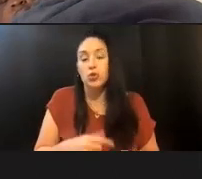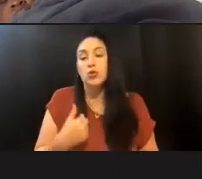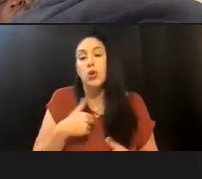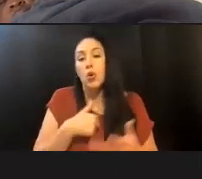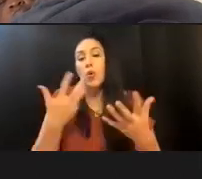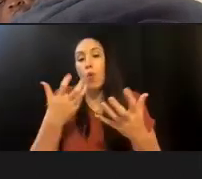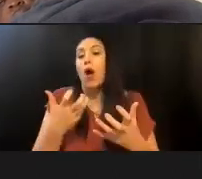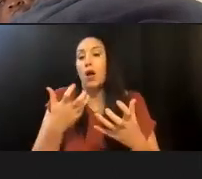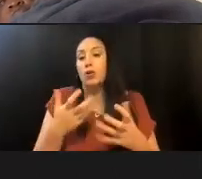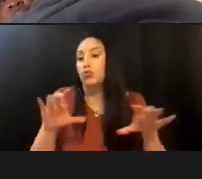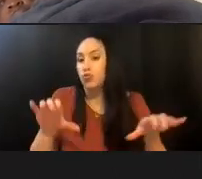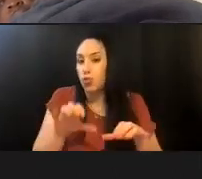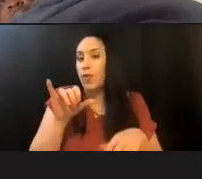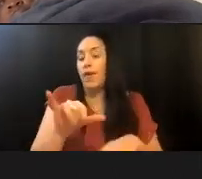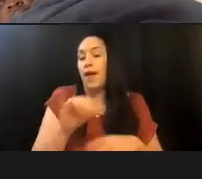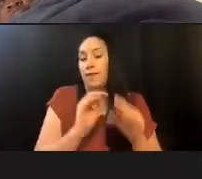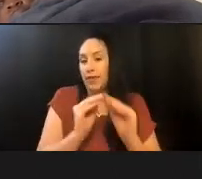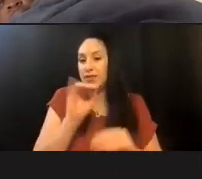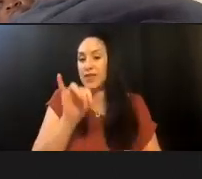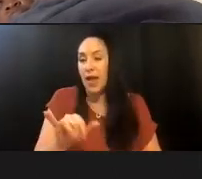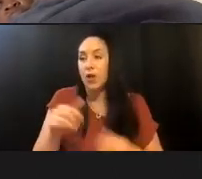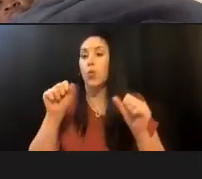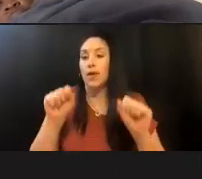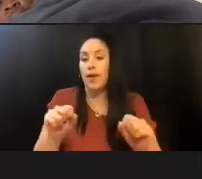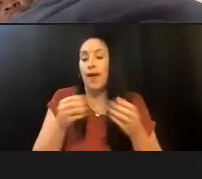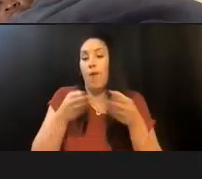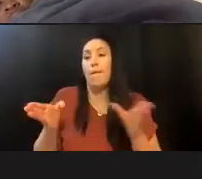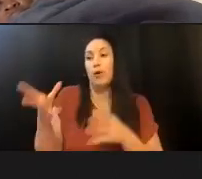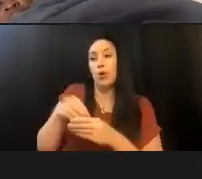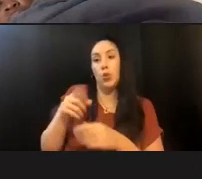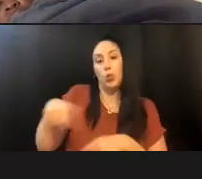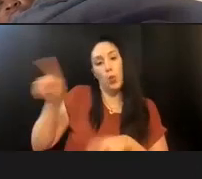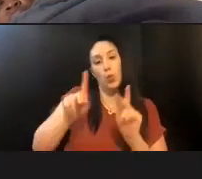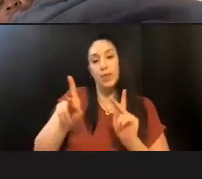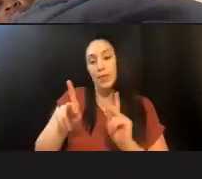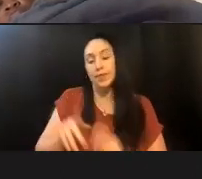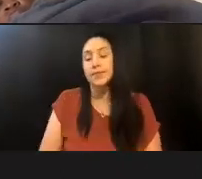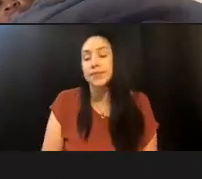taken care of and addressed so that we can include people with intellectual disabilities as well.